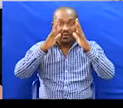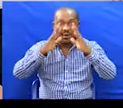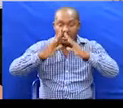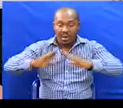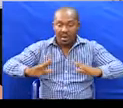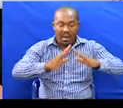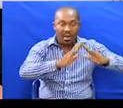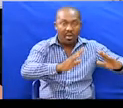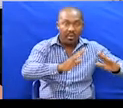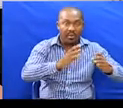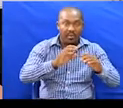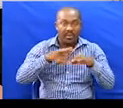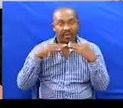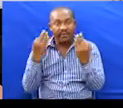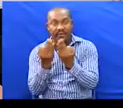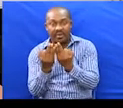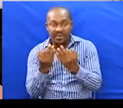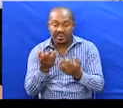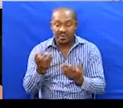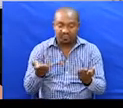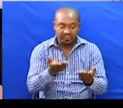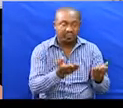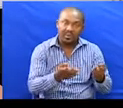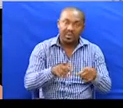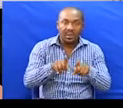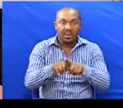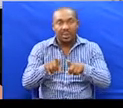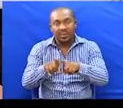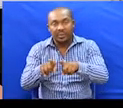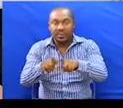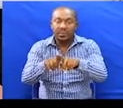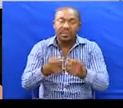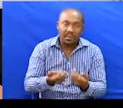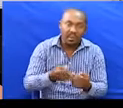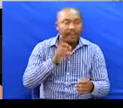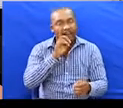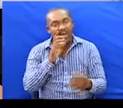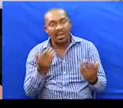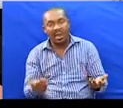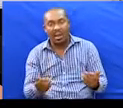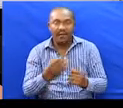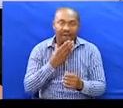family. I mean, we have mothers and fathers.